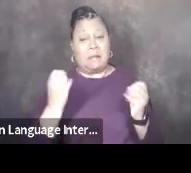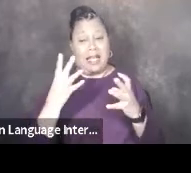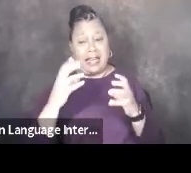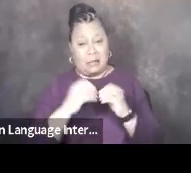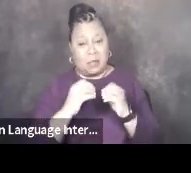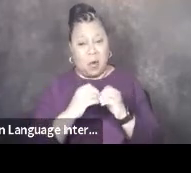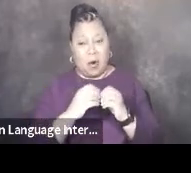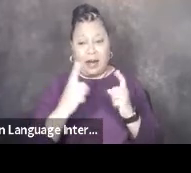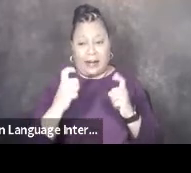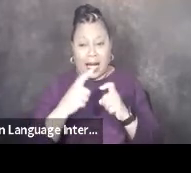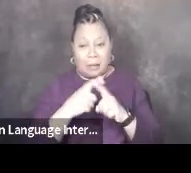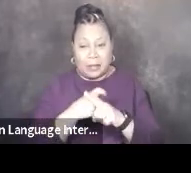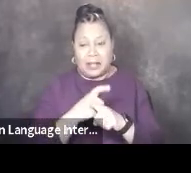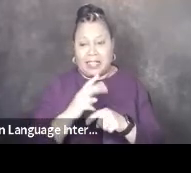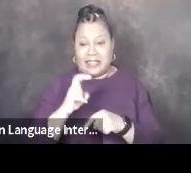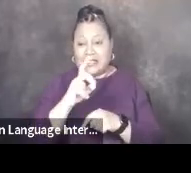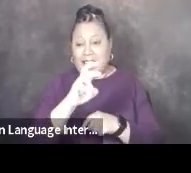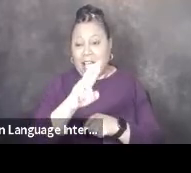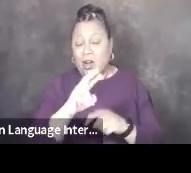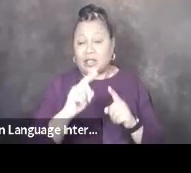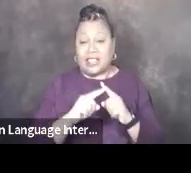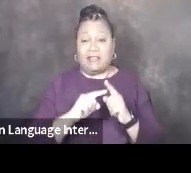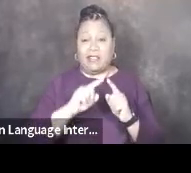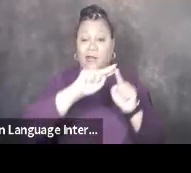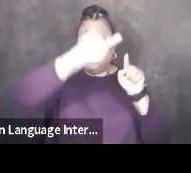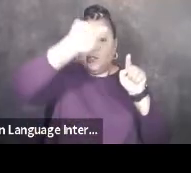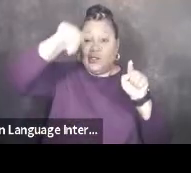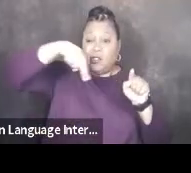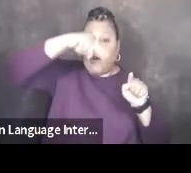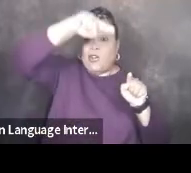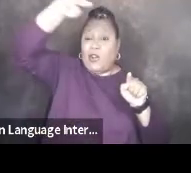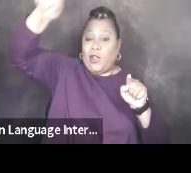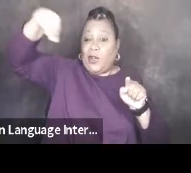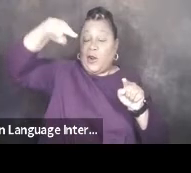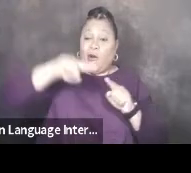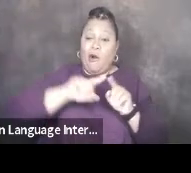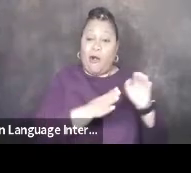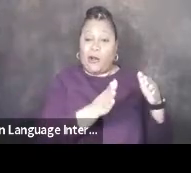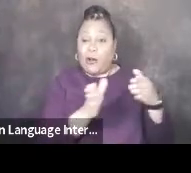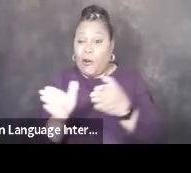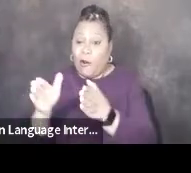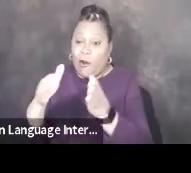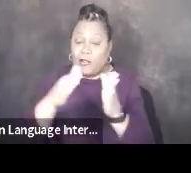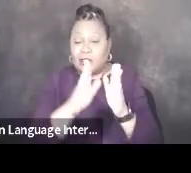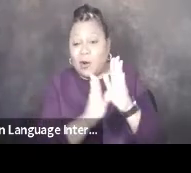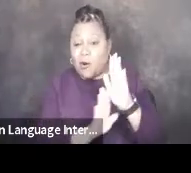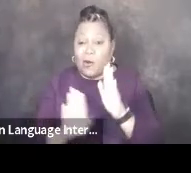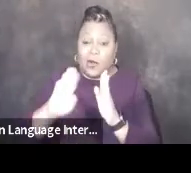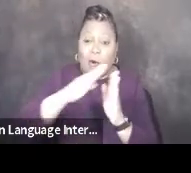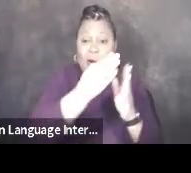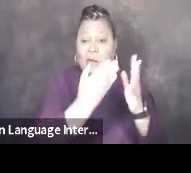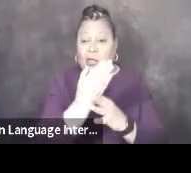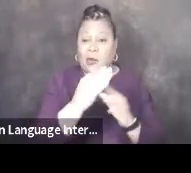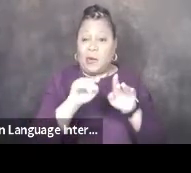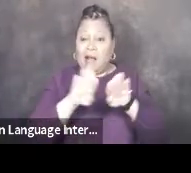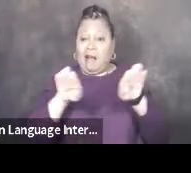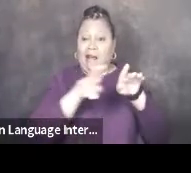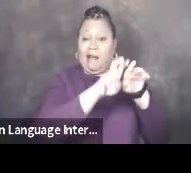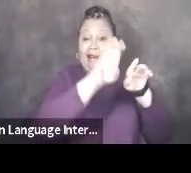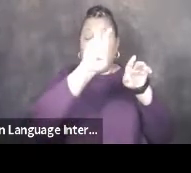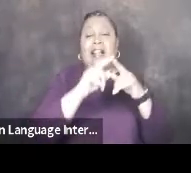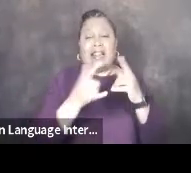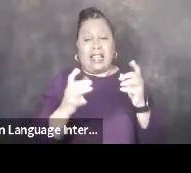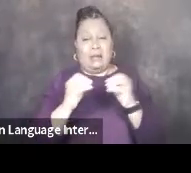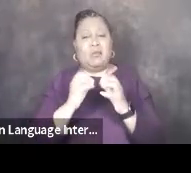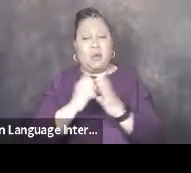more complicated stairs if they're circular or have some curves to them or go up through a couple landings. It becomes a little